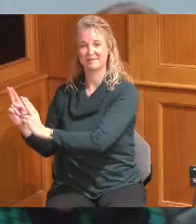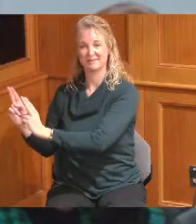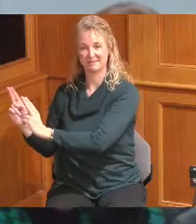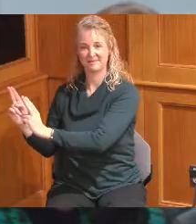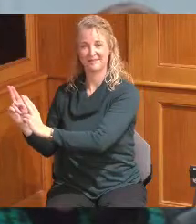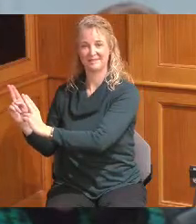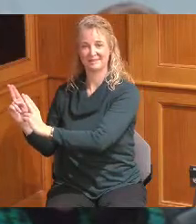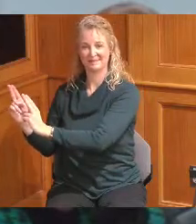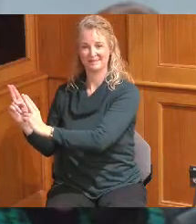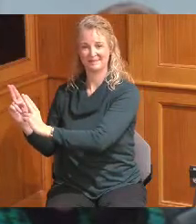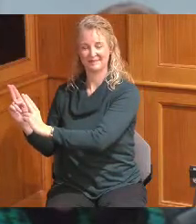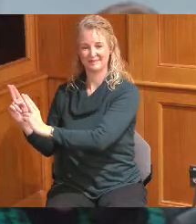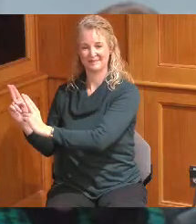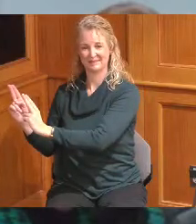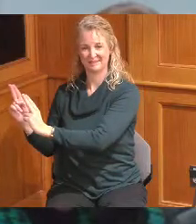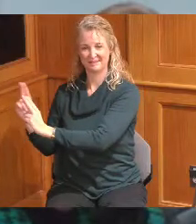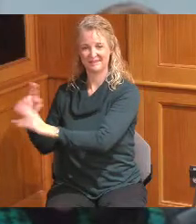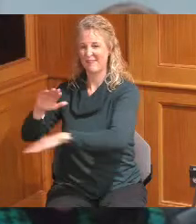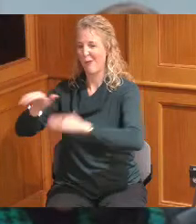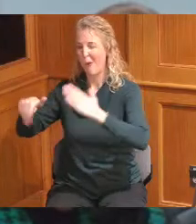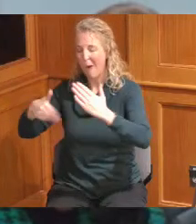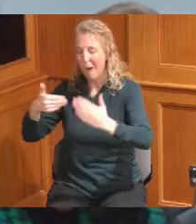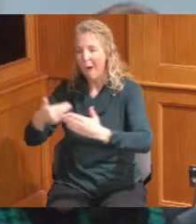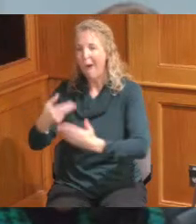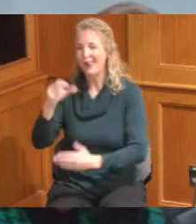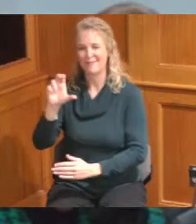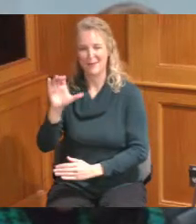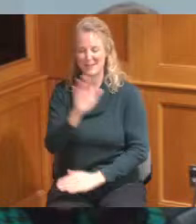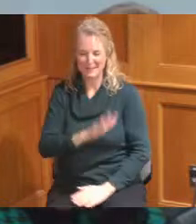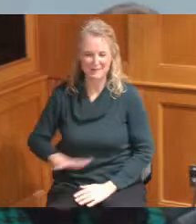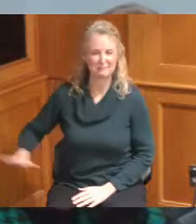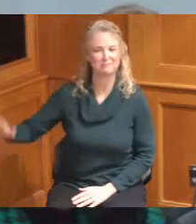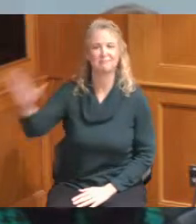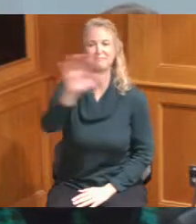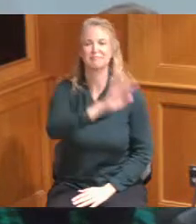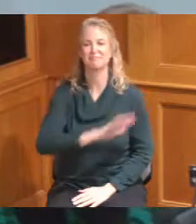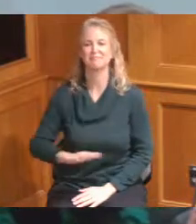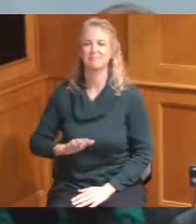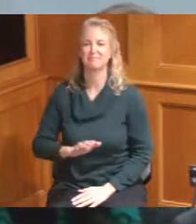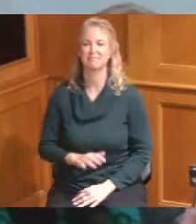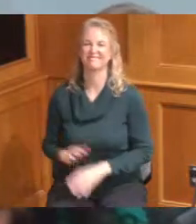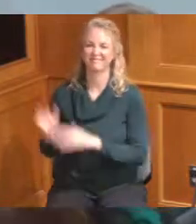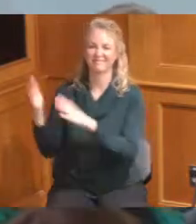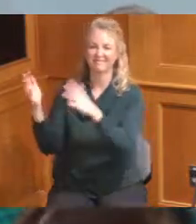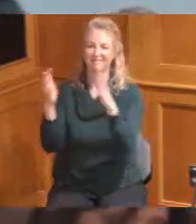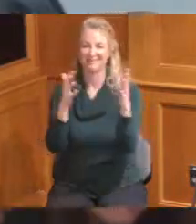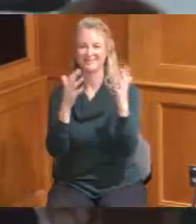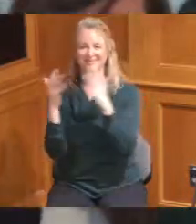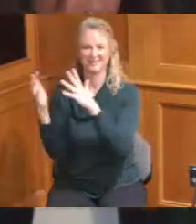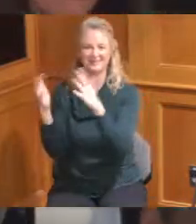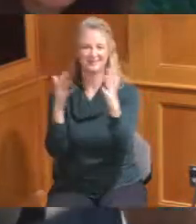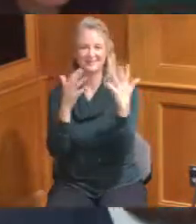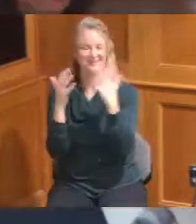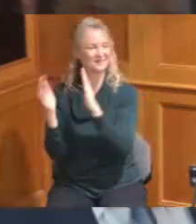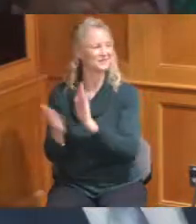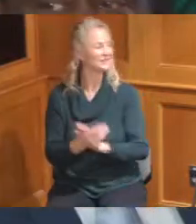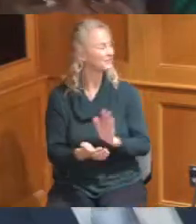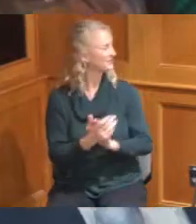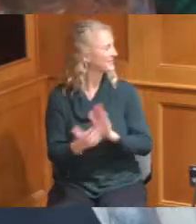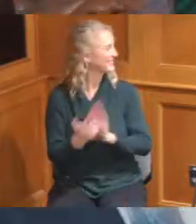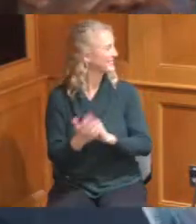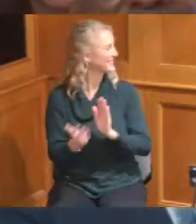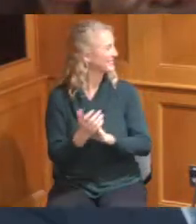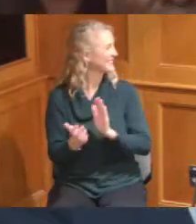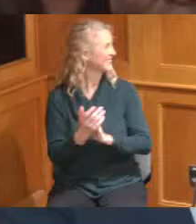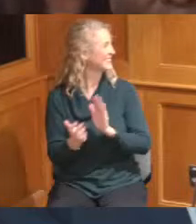Jones Sr. Day in all of Hamilton County. Thank you so much.